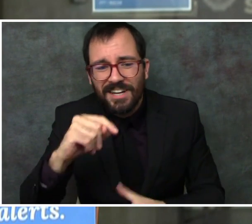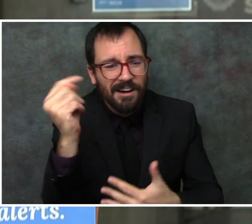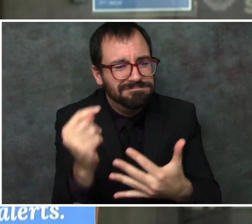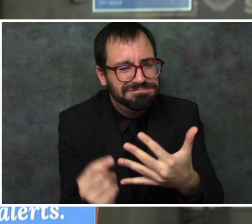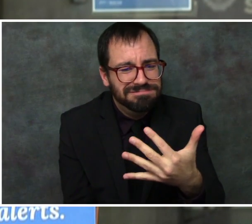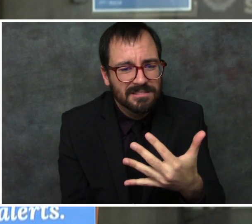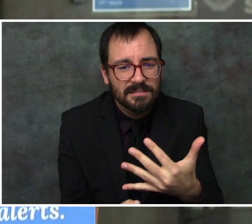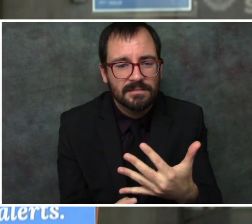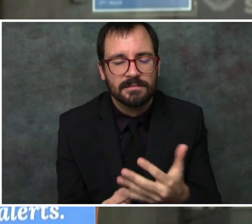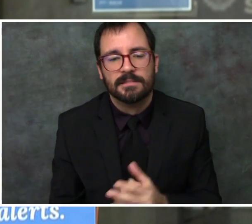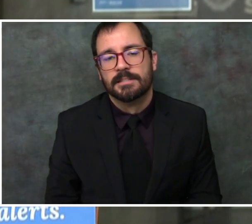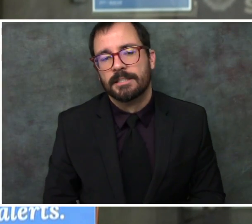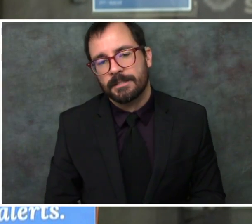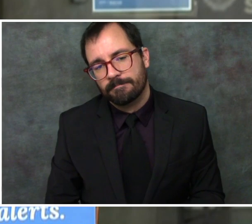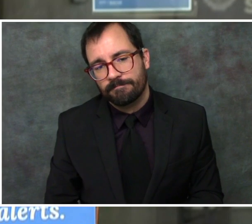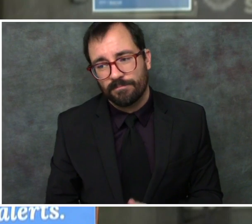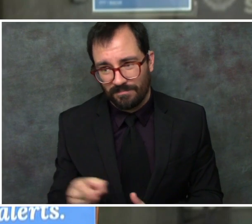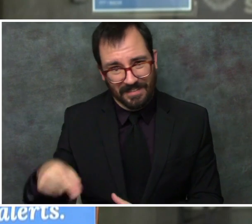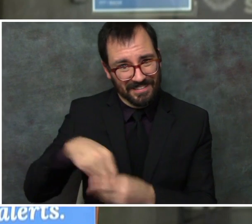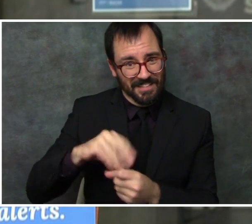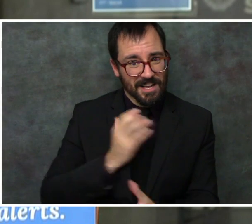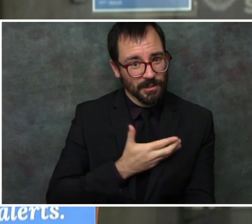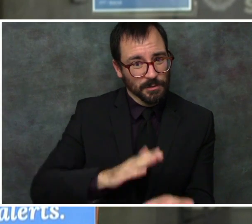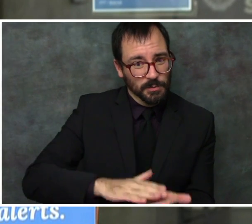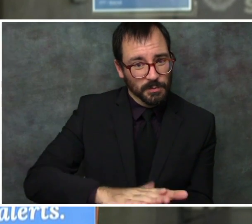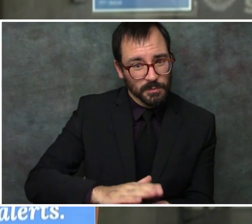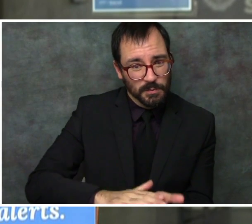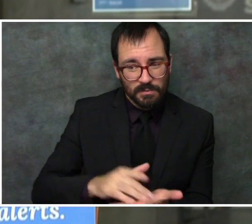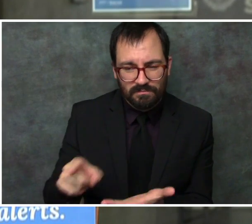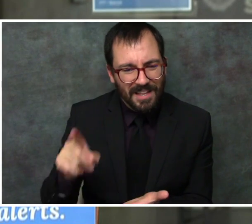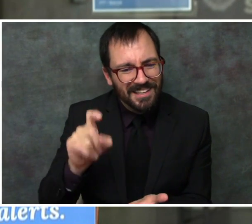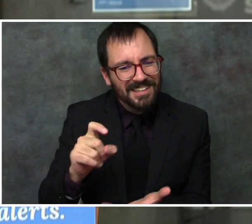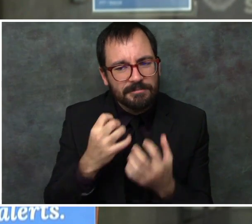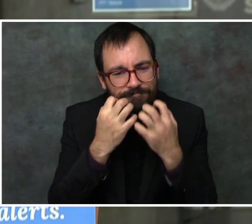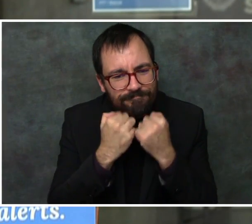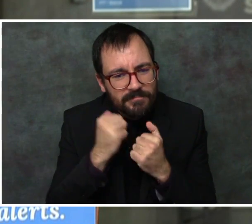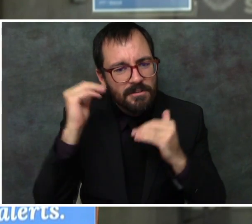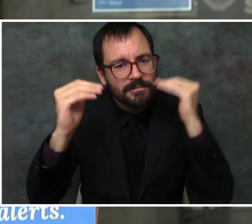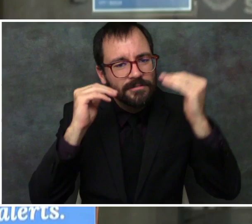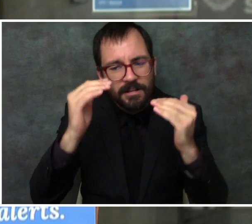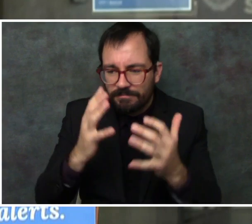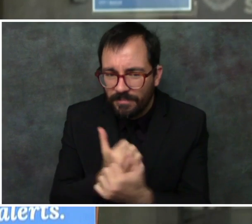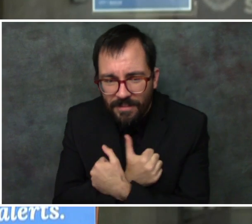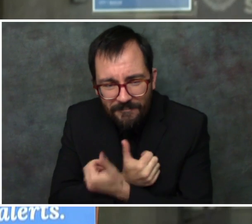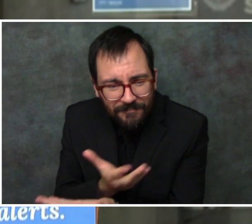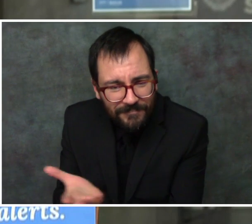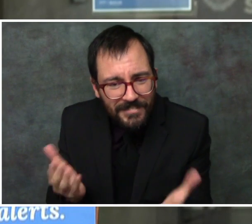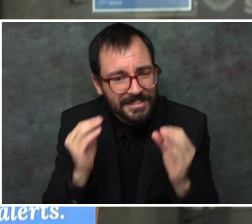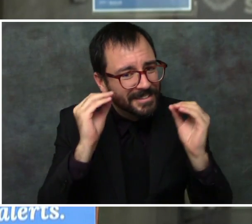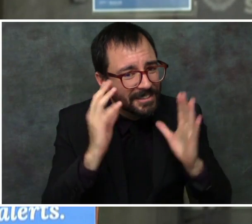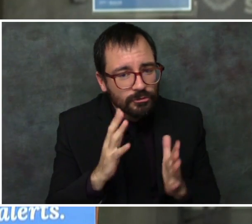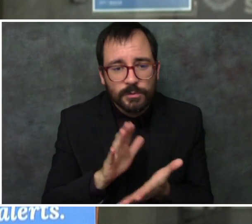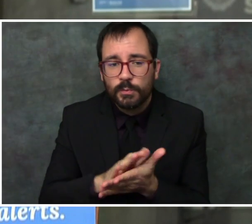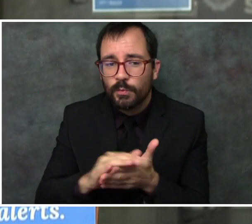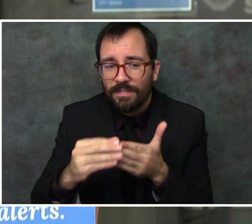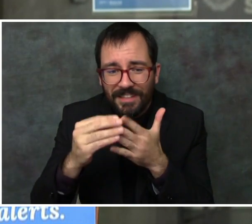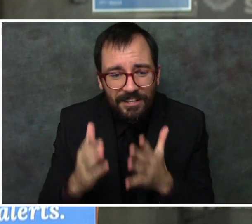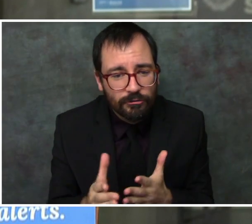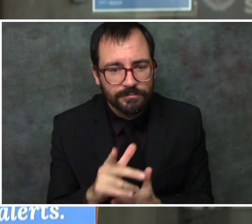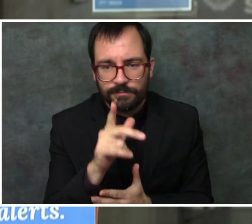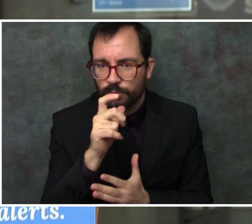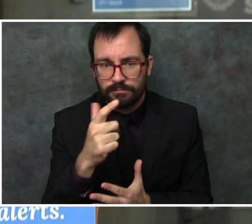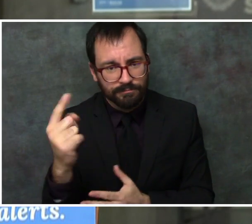the caring adults that love them, our teachers and our school leaders who have been coming every single day, our nurses